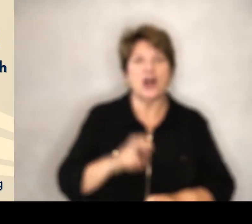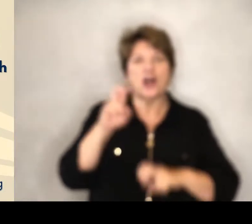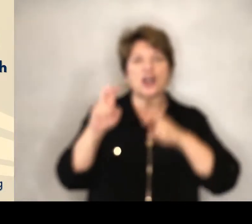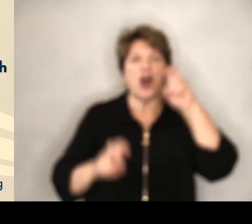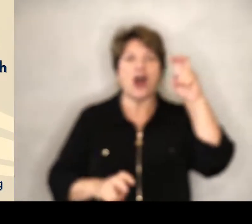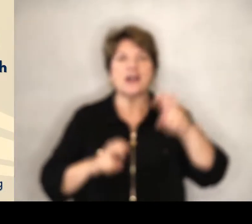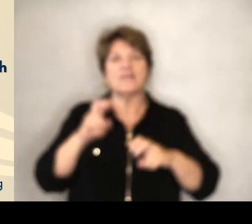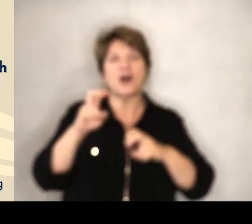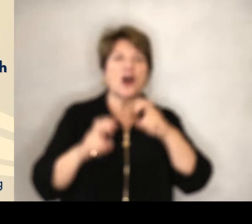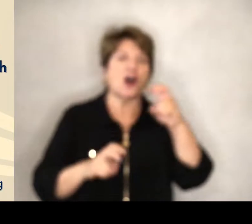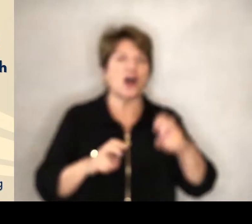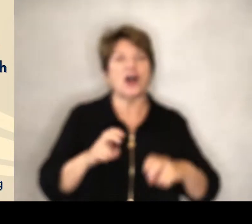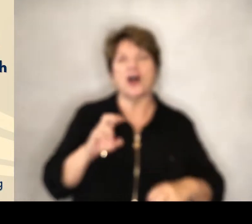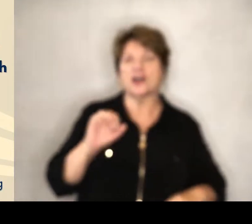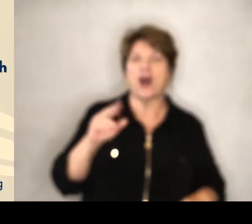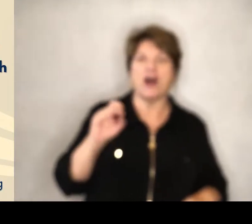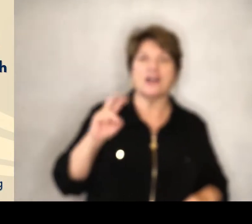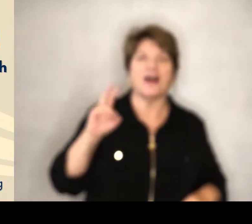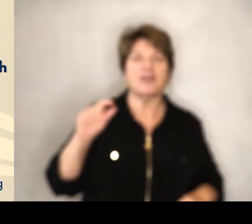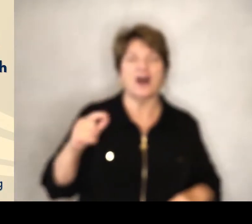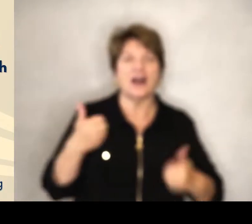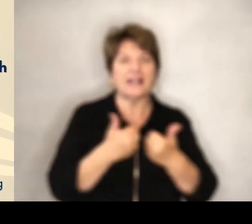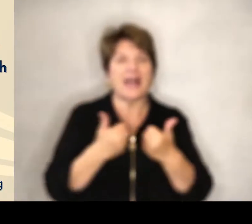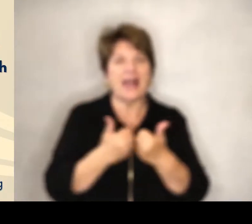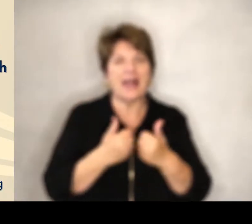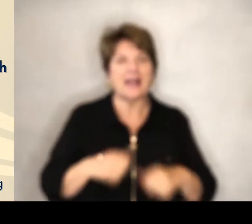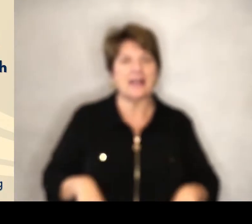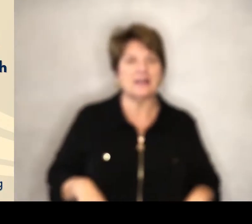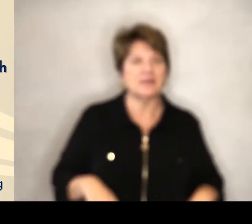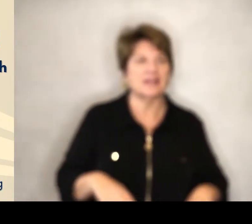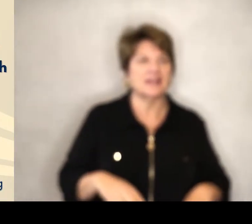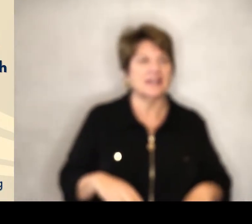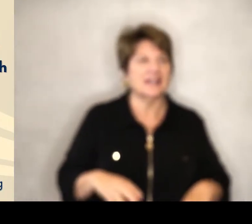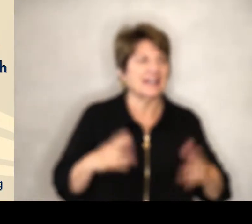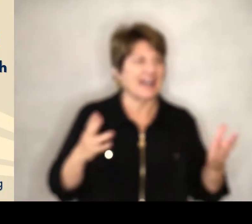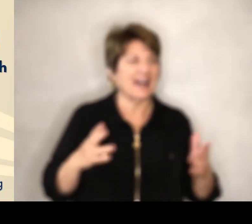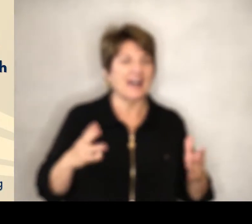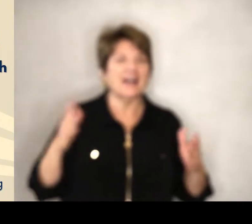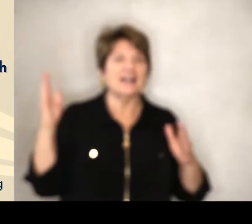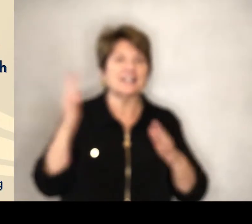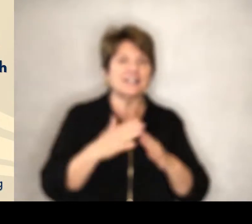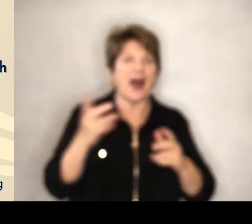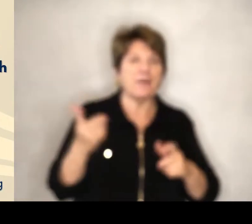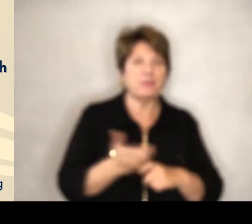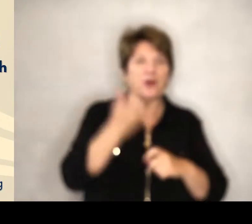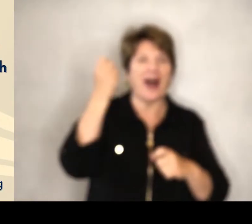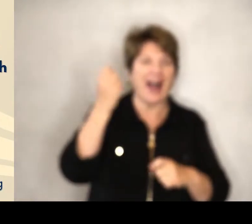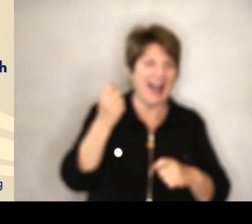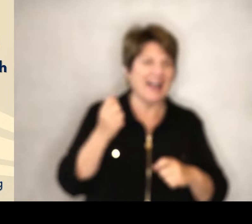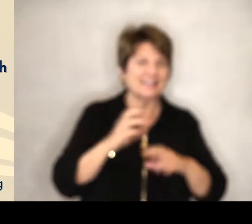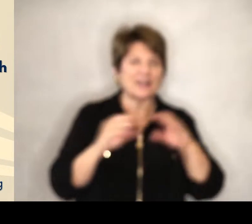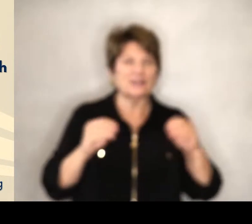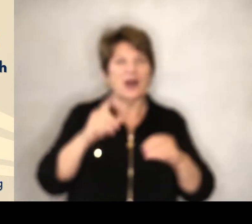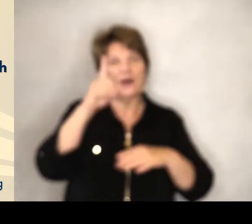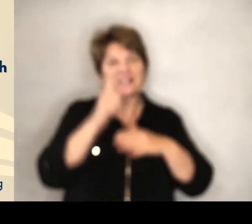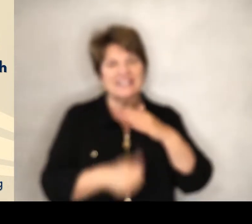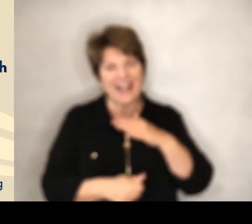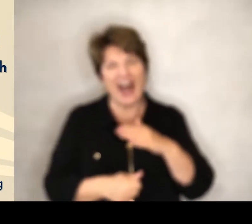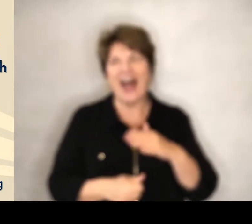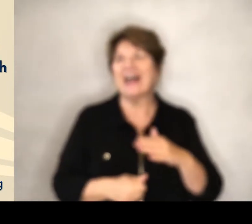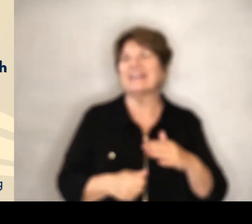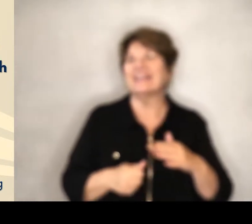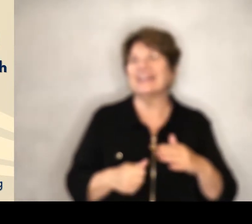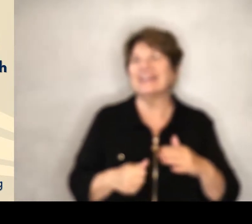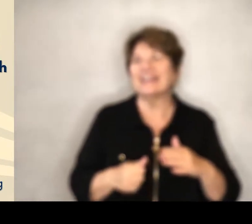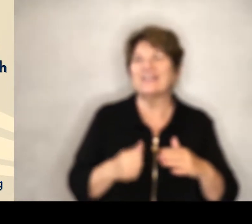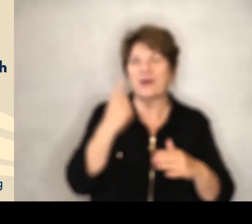great prizes, maybe all kinds of stuff. So good. No tithing for a year, top prize. No. Joke never gets old.